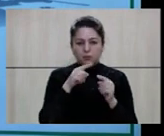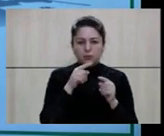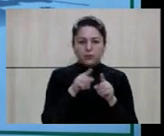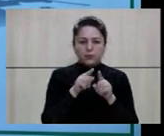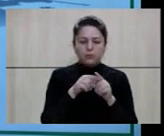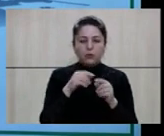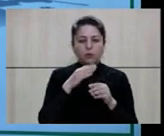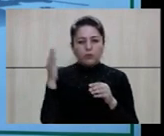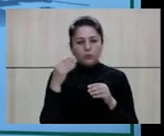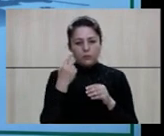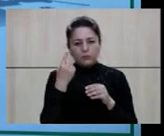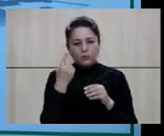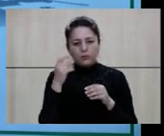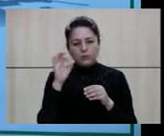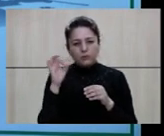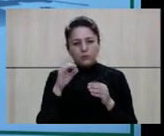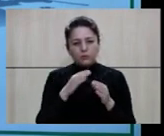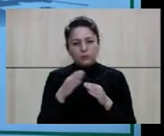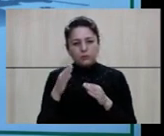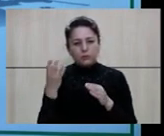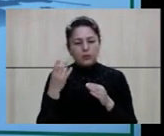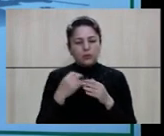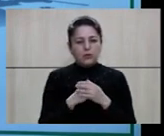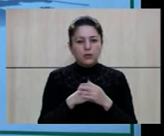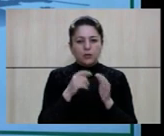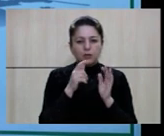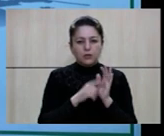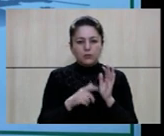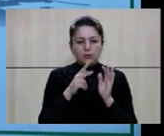o'ng tomonga 1 ta sursak bo'ldi. Ya'ni